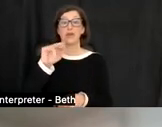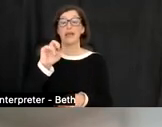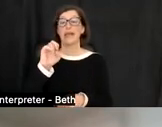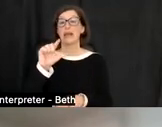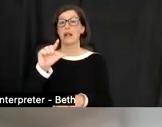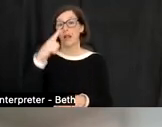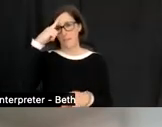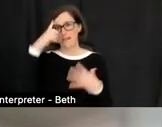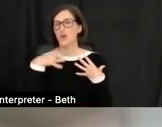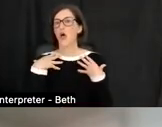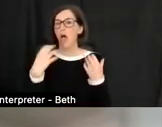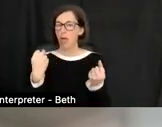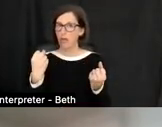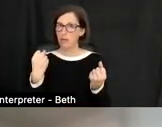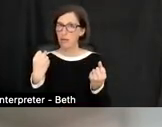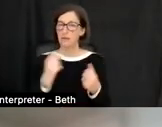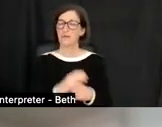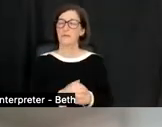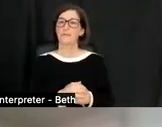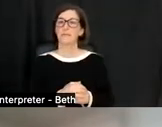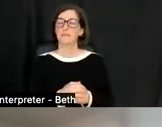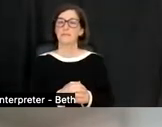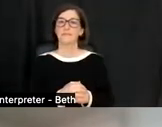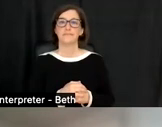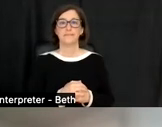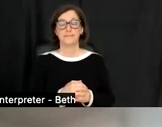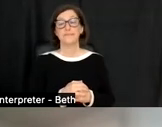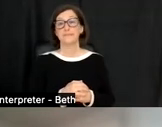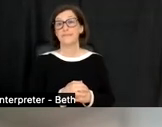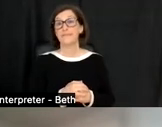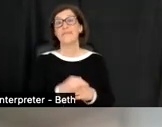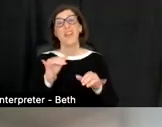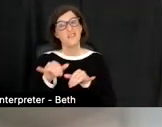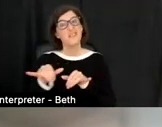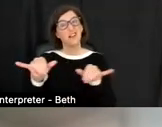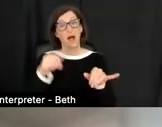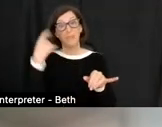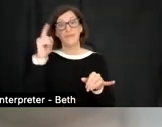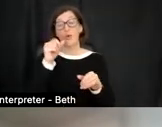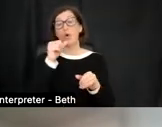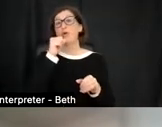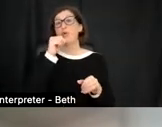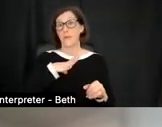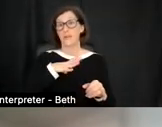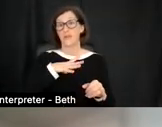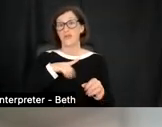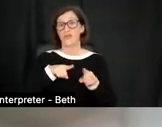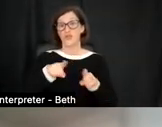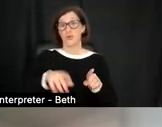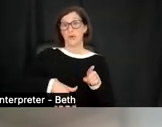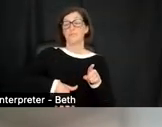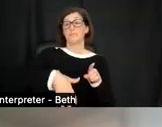It is not uncommon for women in the perinatal period to